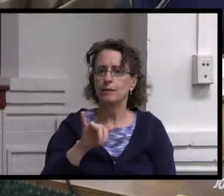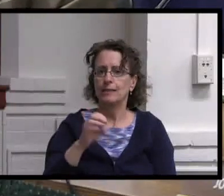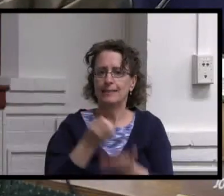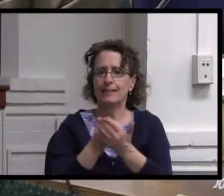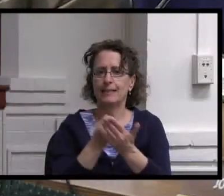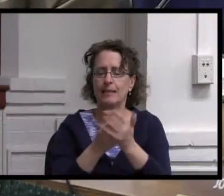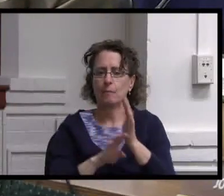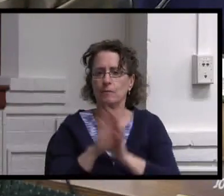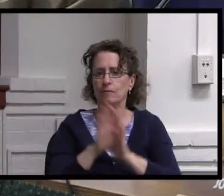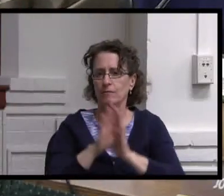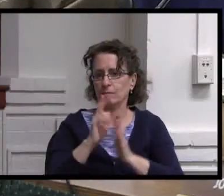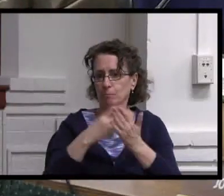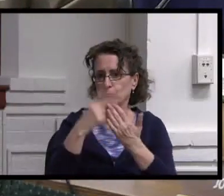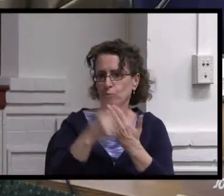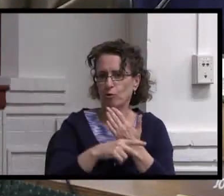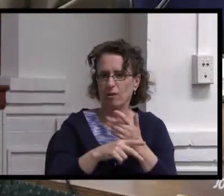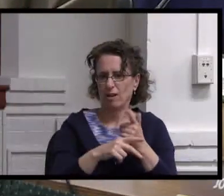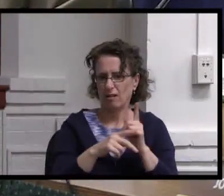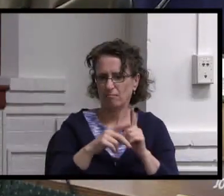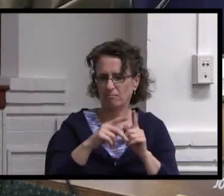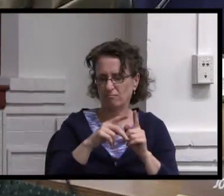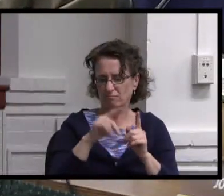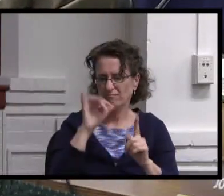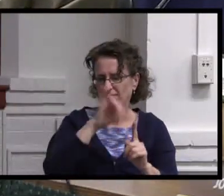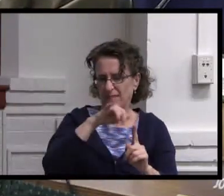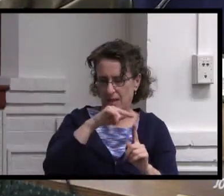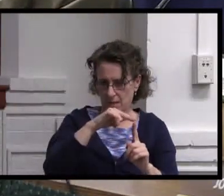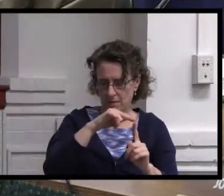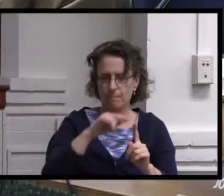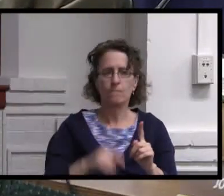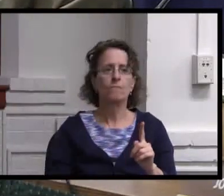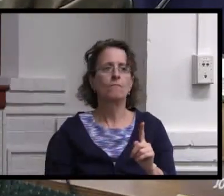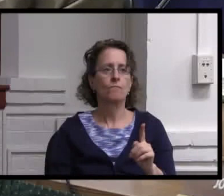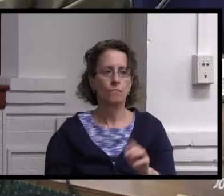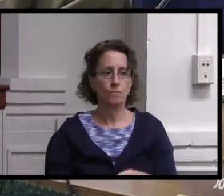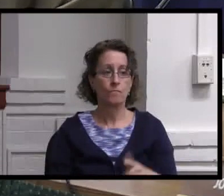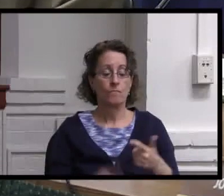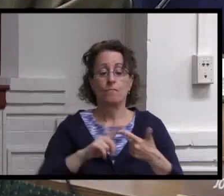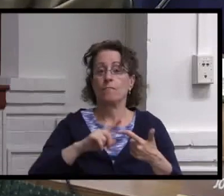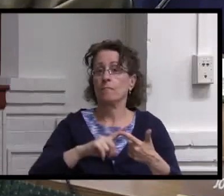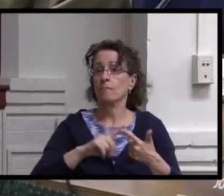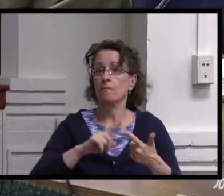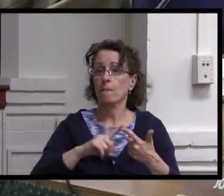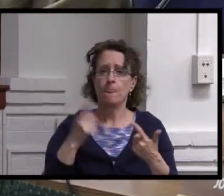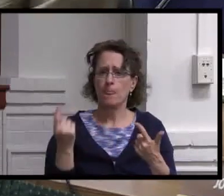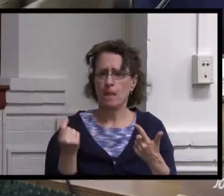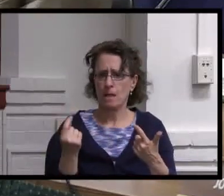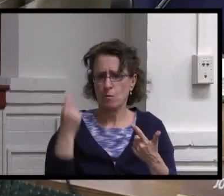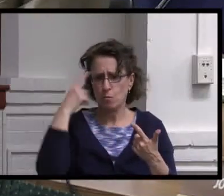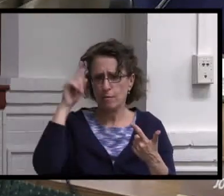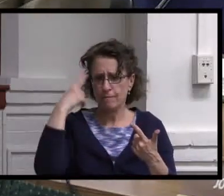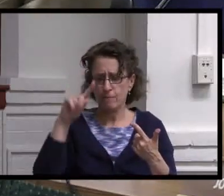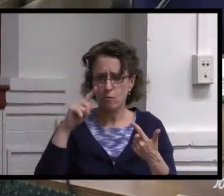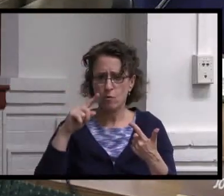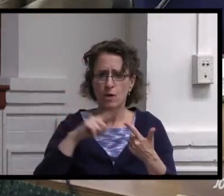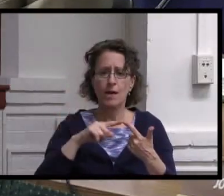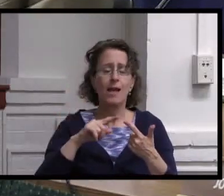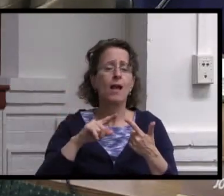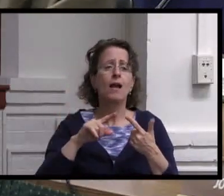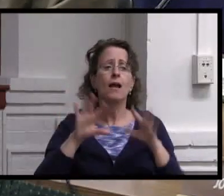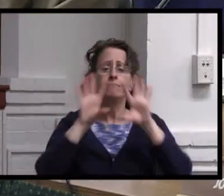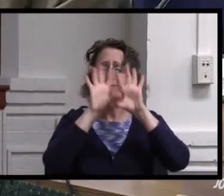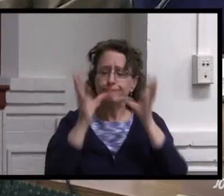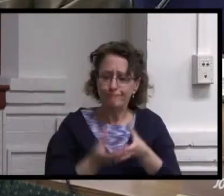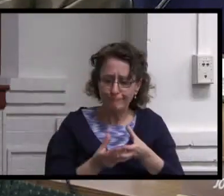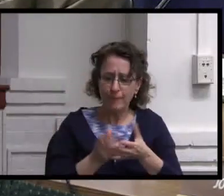And basically what that project, what that agreement does is refer to the larger overall agreement and the overall